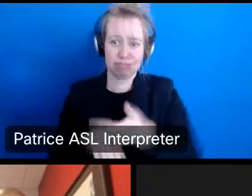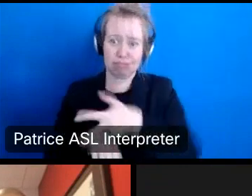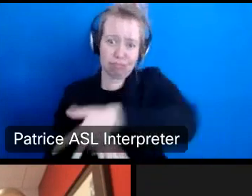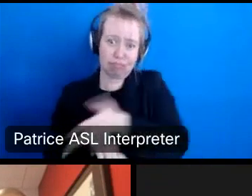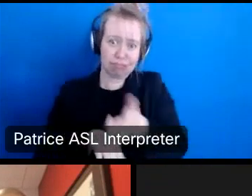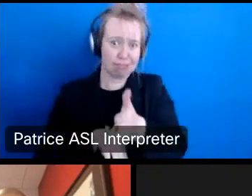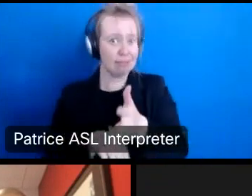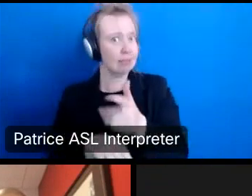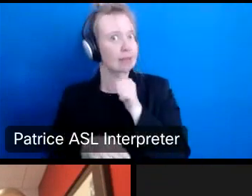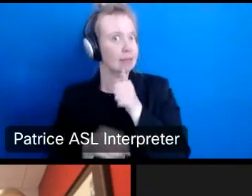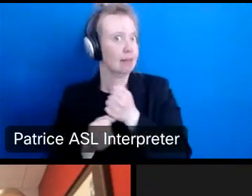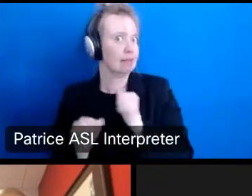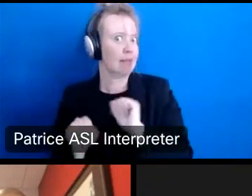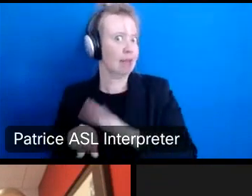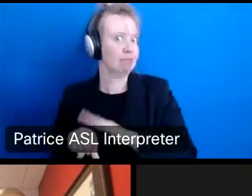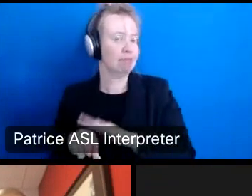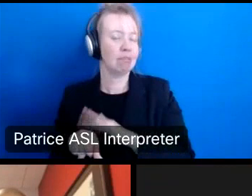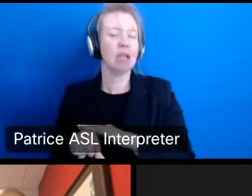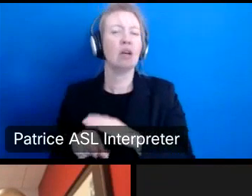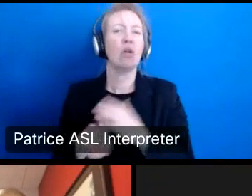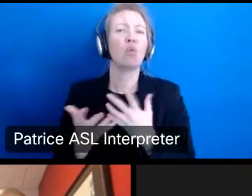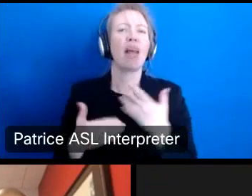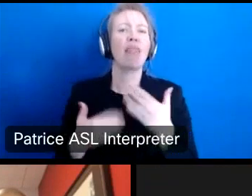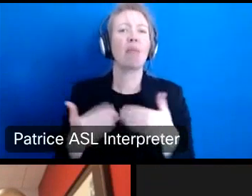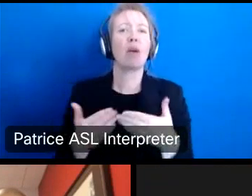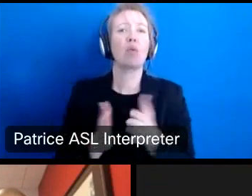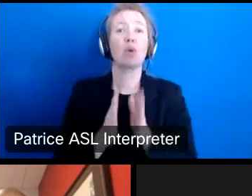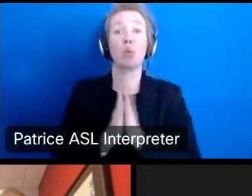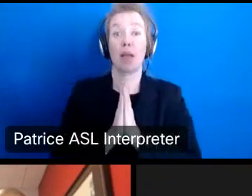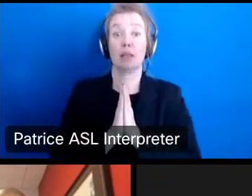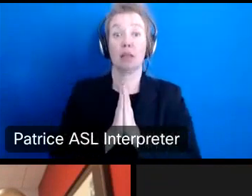unsafe. So what is the process in terms of requesting